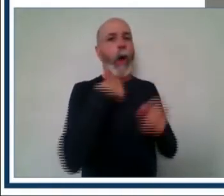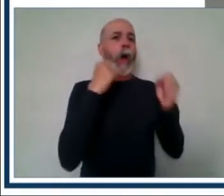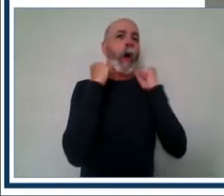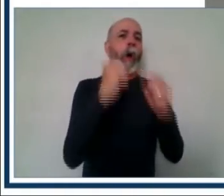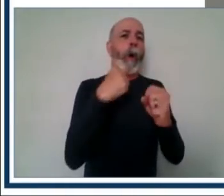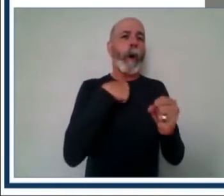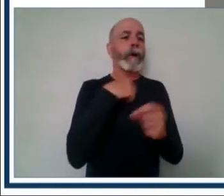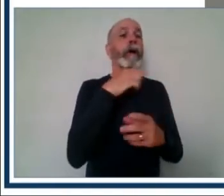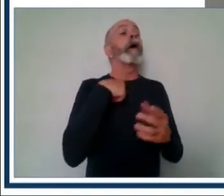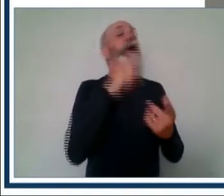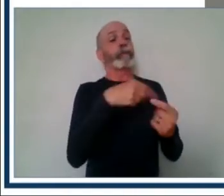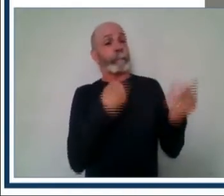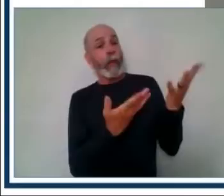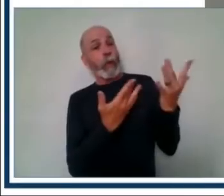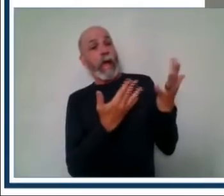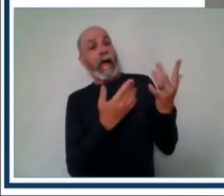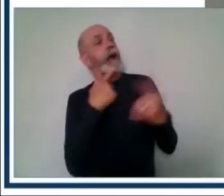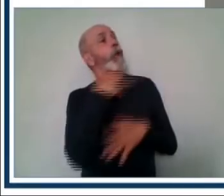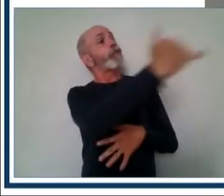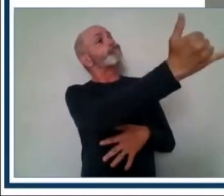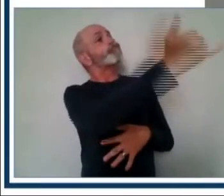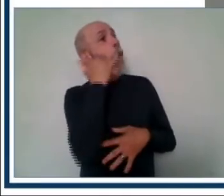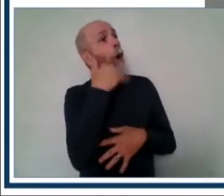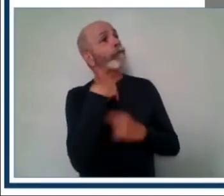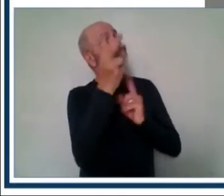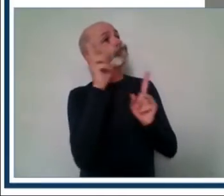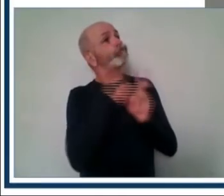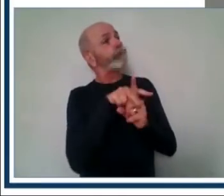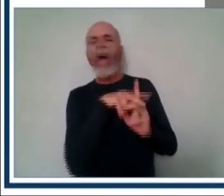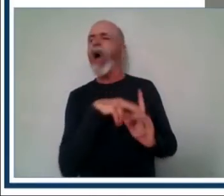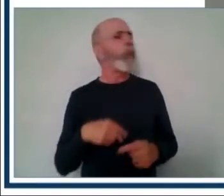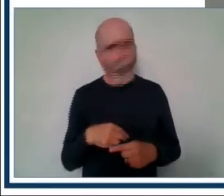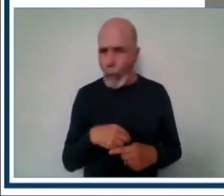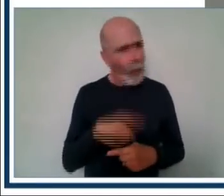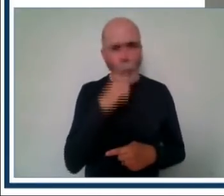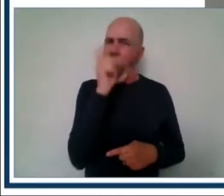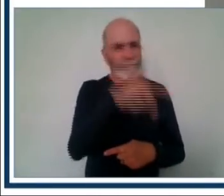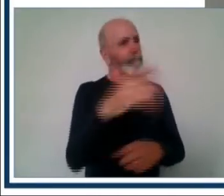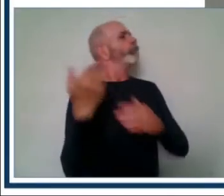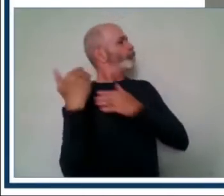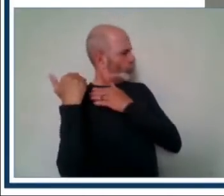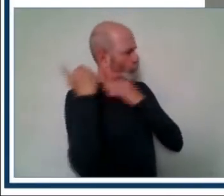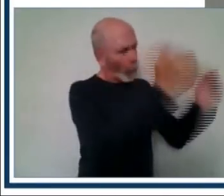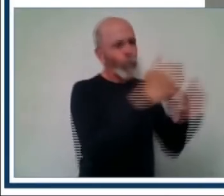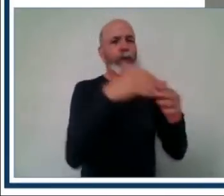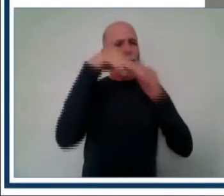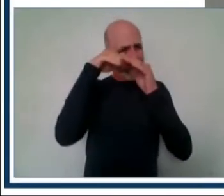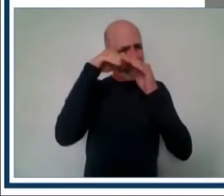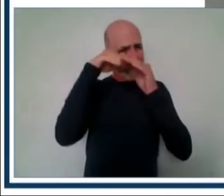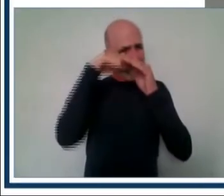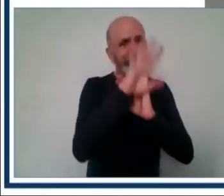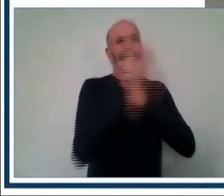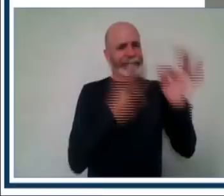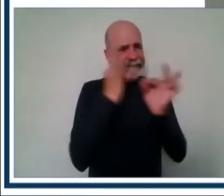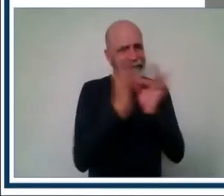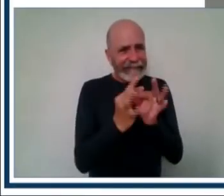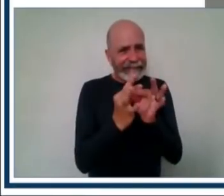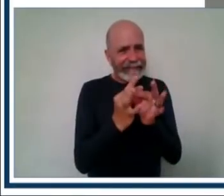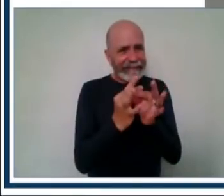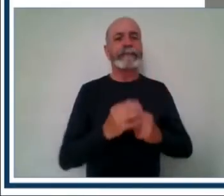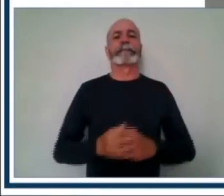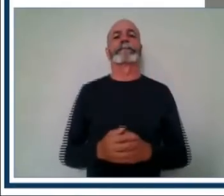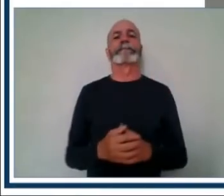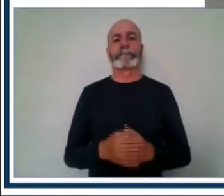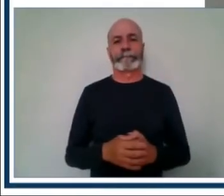Scotians are following the rules. You're all trying to understand what we're asking you to do. We have brought in 3 sets of